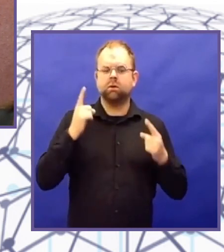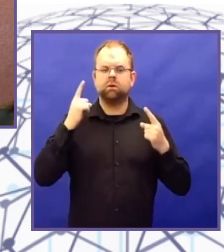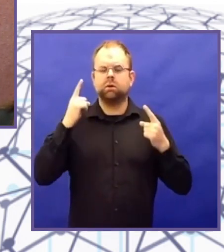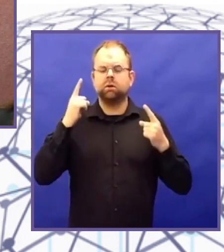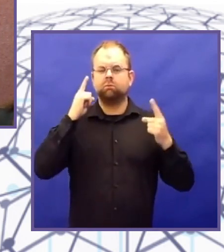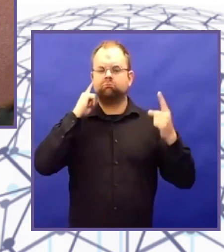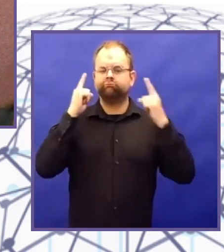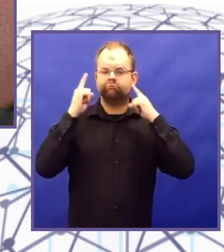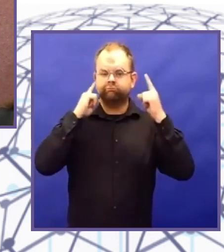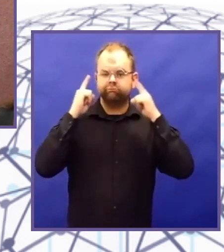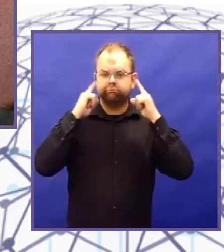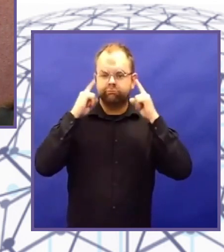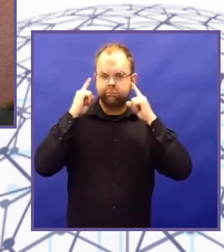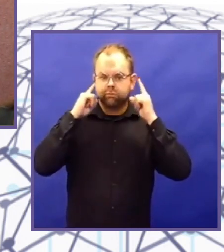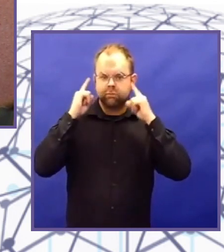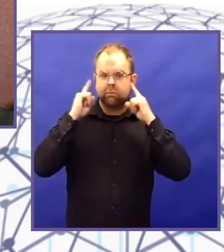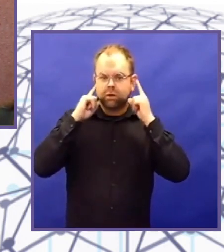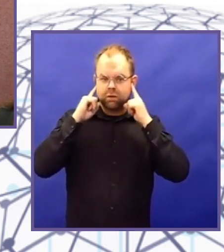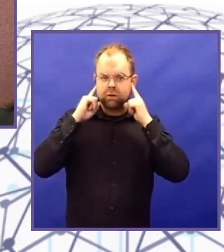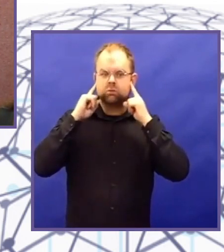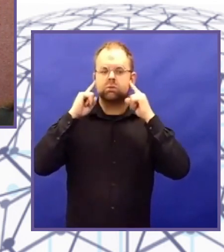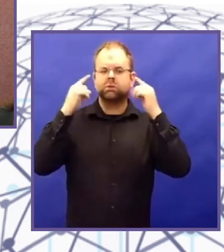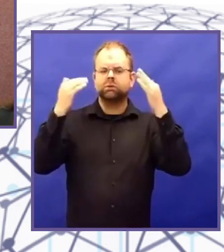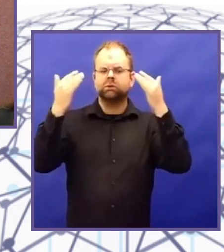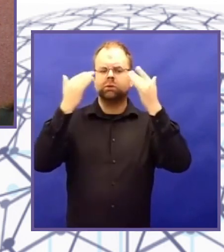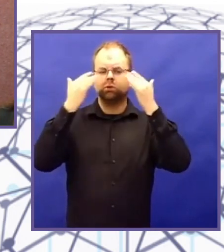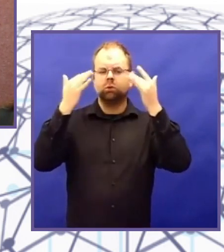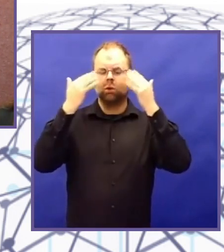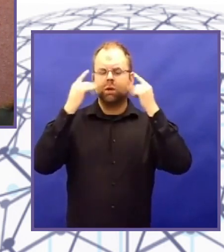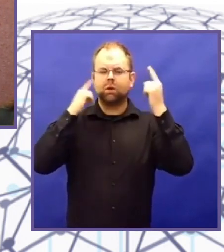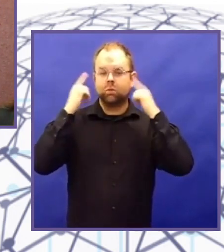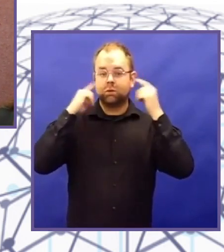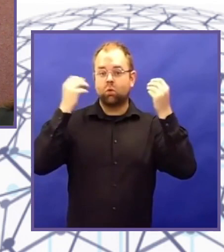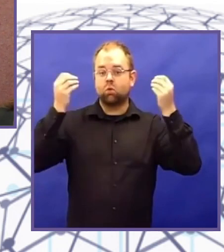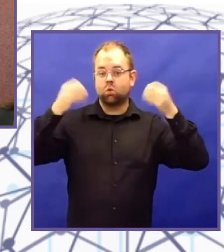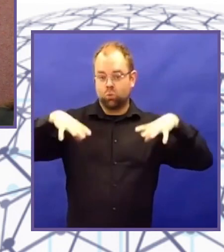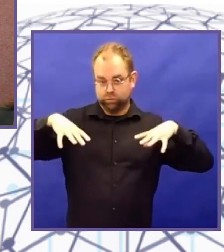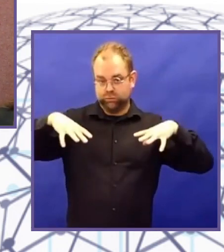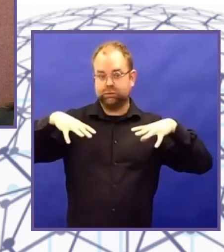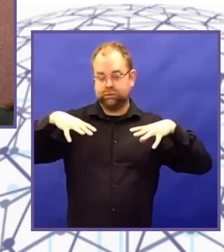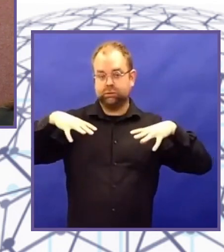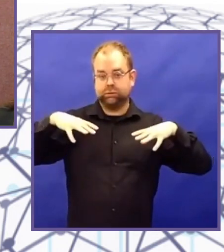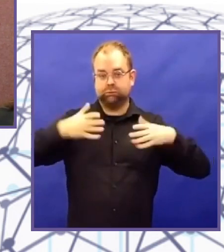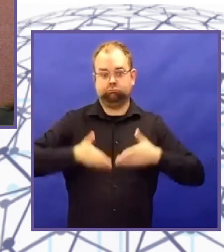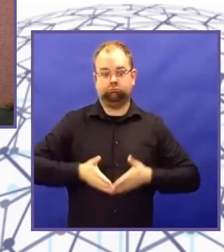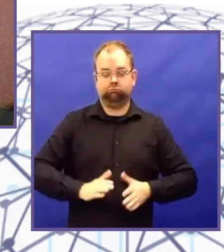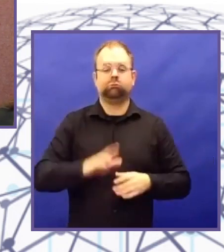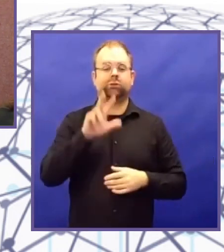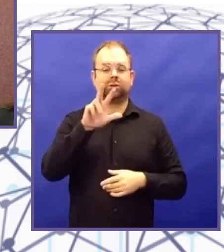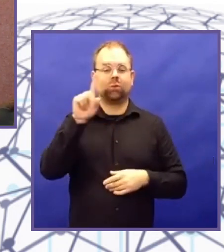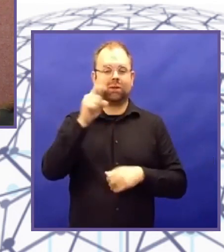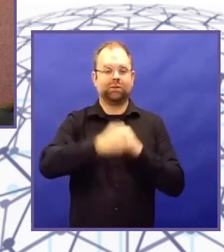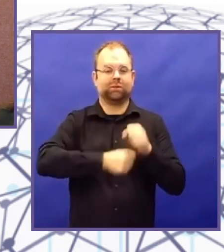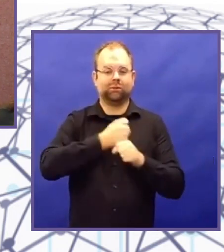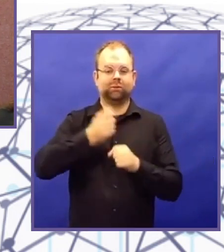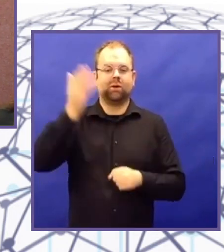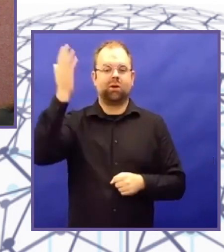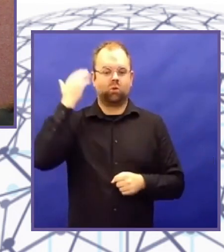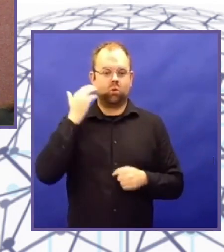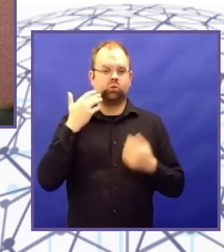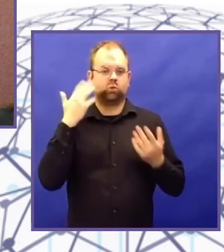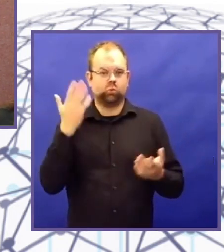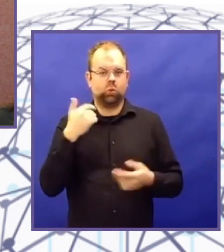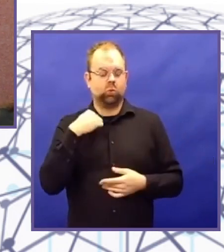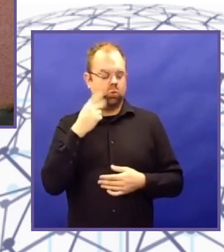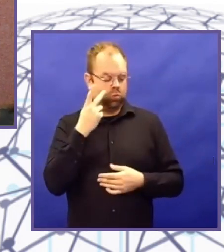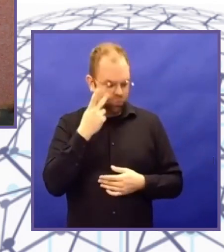What AT does she use? Well, AT in South Africa, you know, beyond hearing aids and